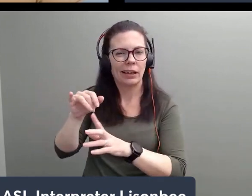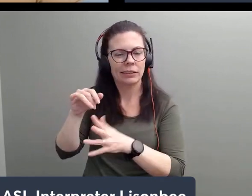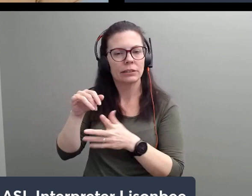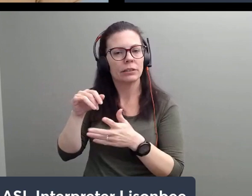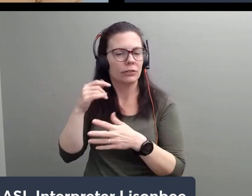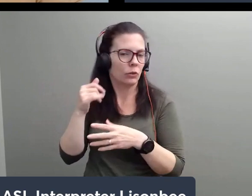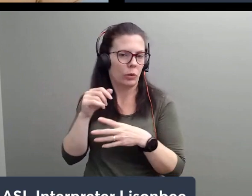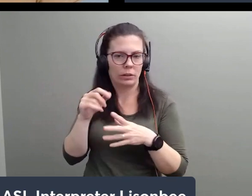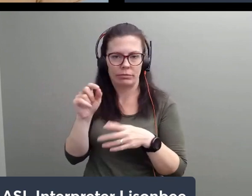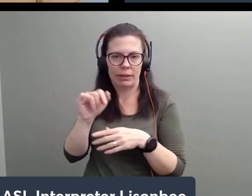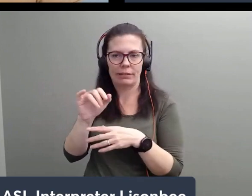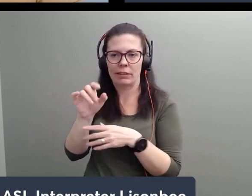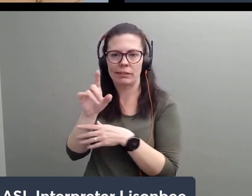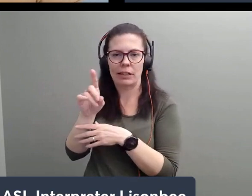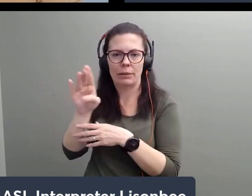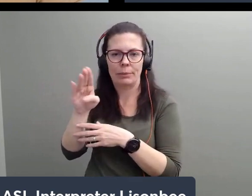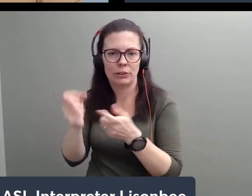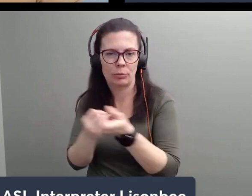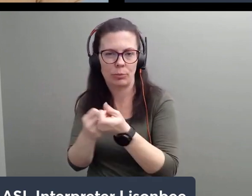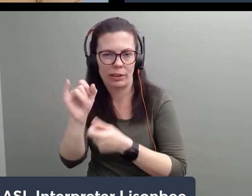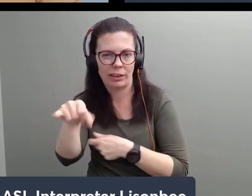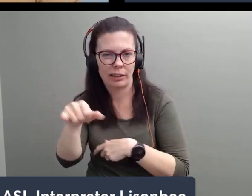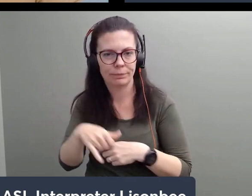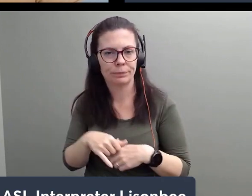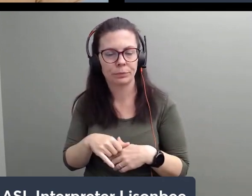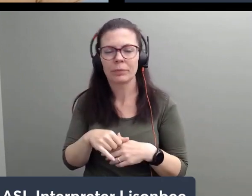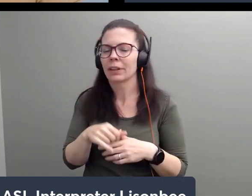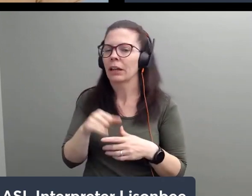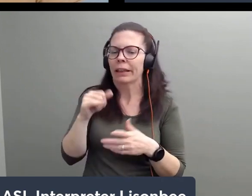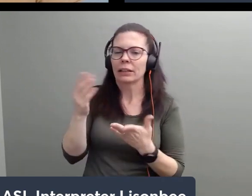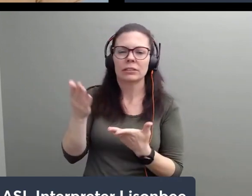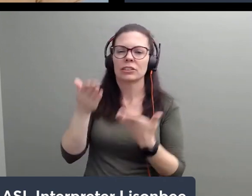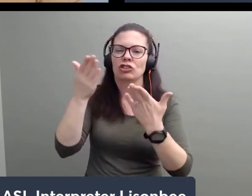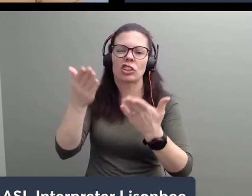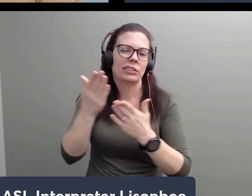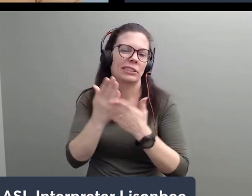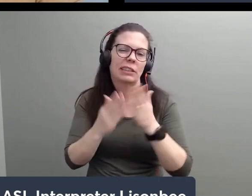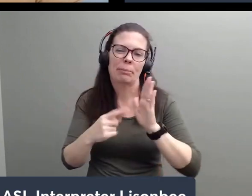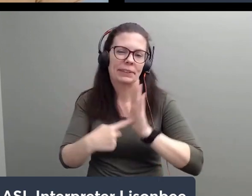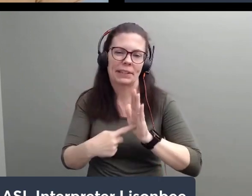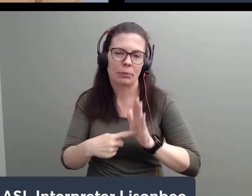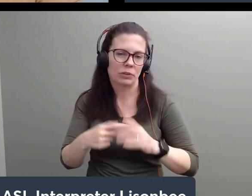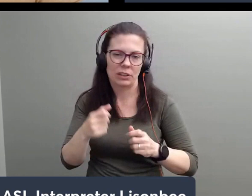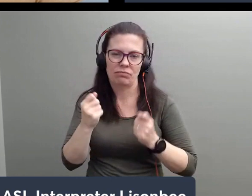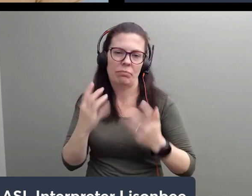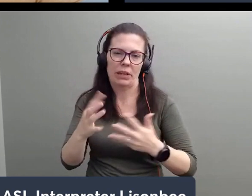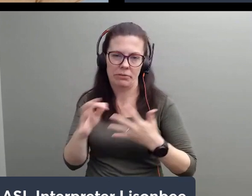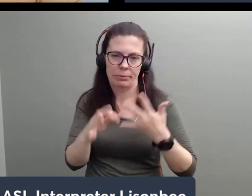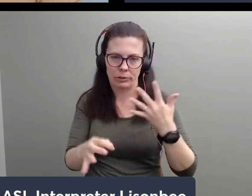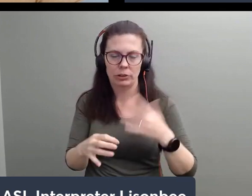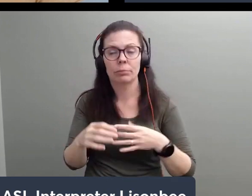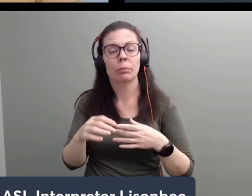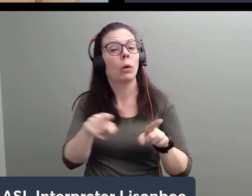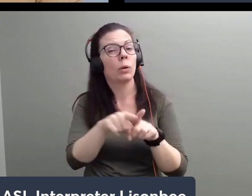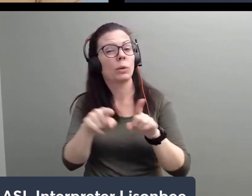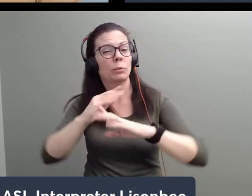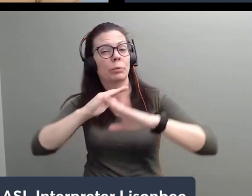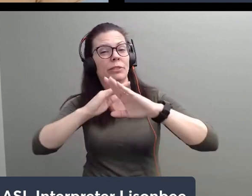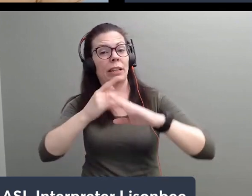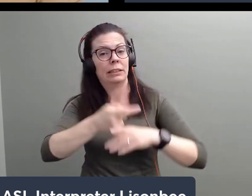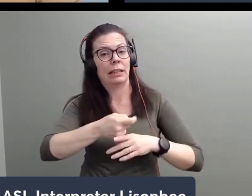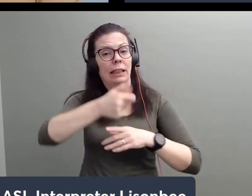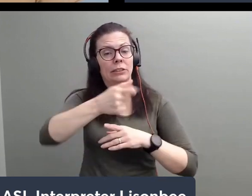that supports it. And these are just some examples. You can also prevent the deletion of